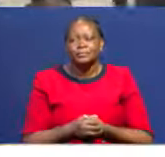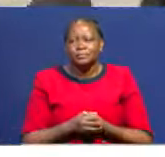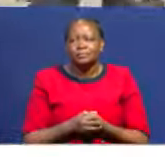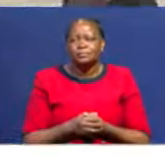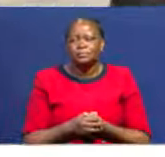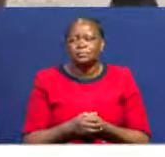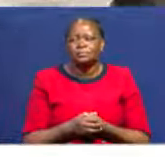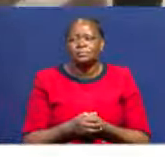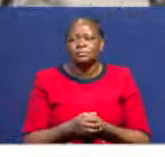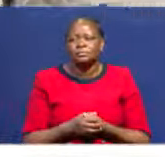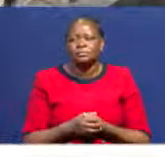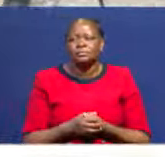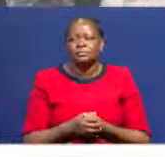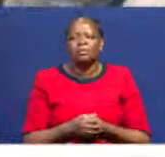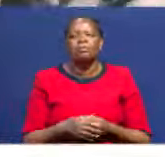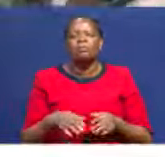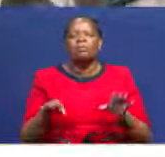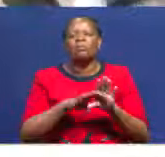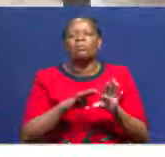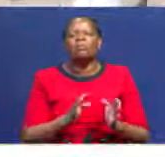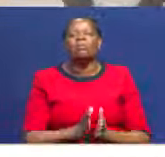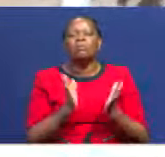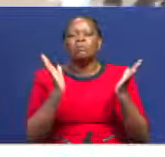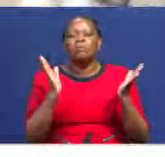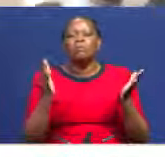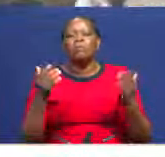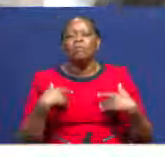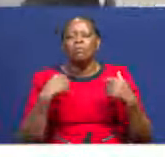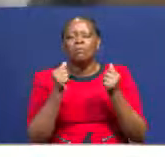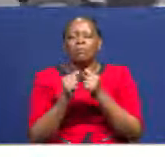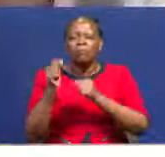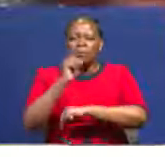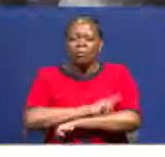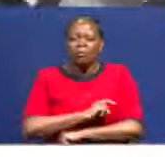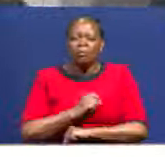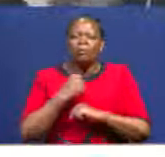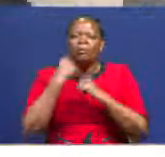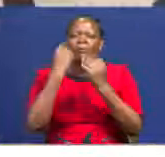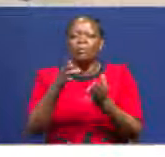content. Members of the public have 10 days to submit their views.